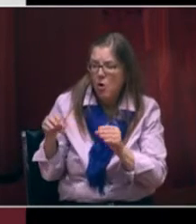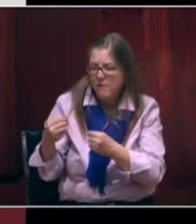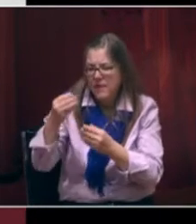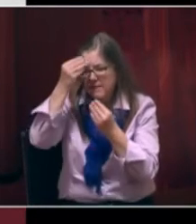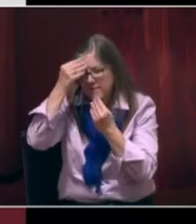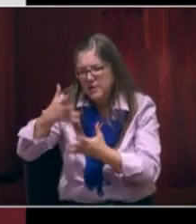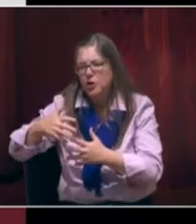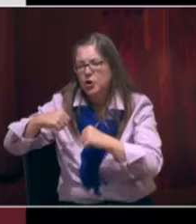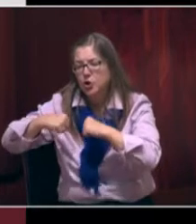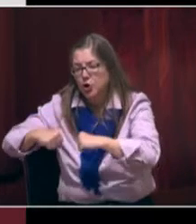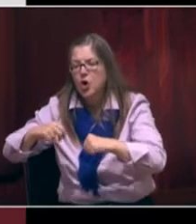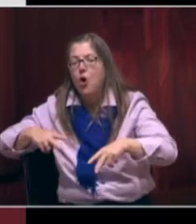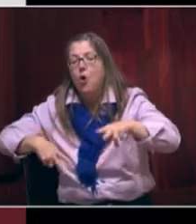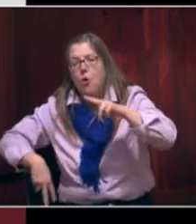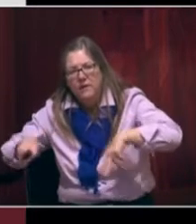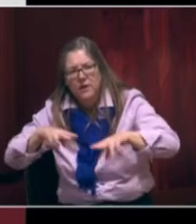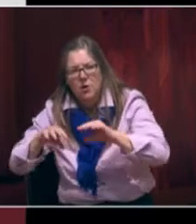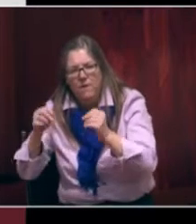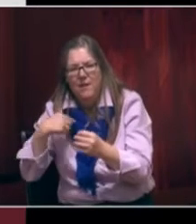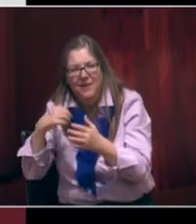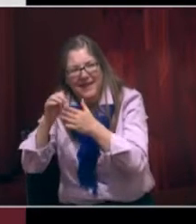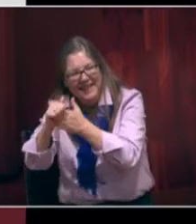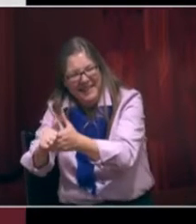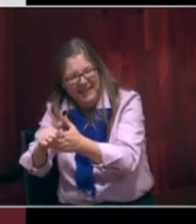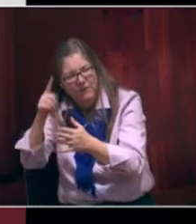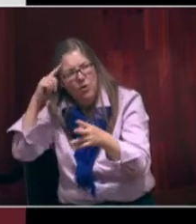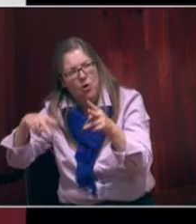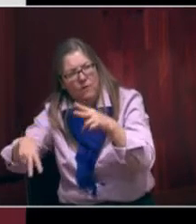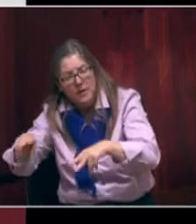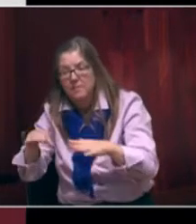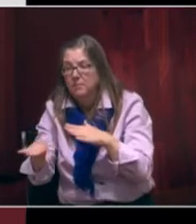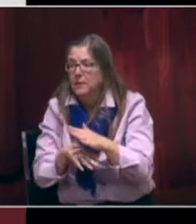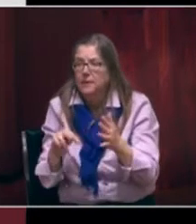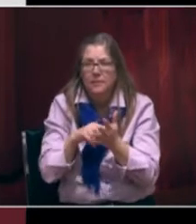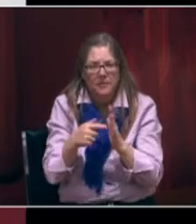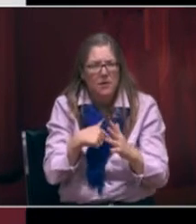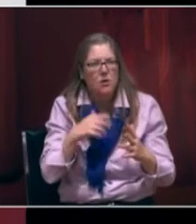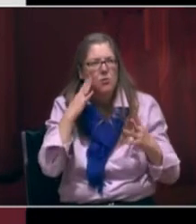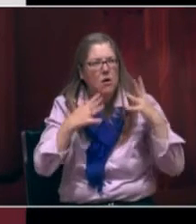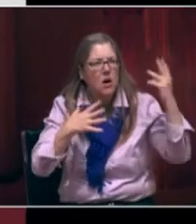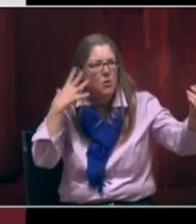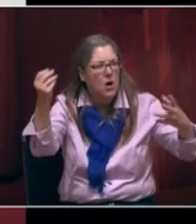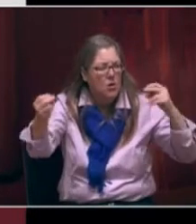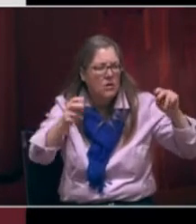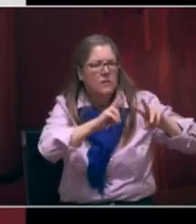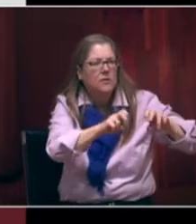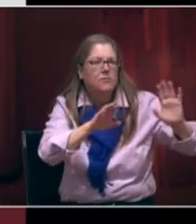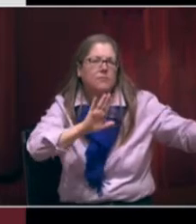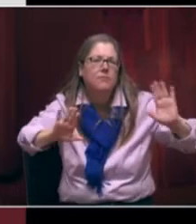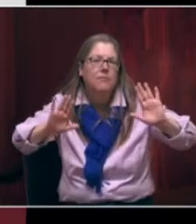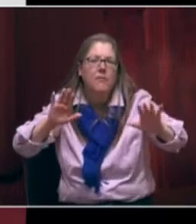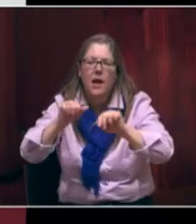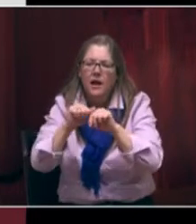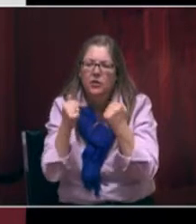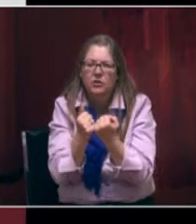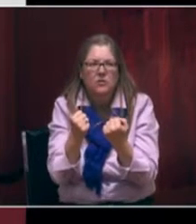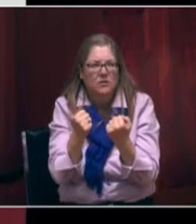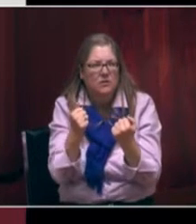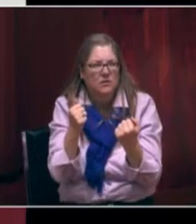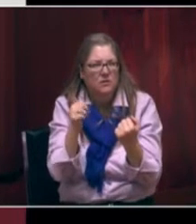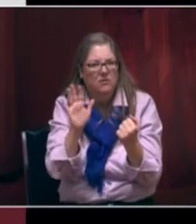Information Security Oversight Office, and I'm the lead for oversight, which basically means that I'll be going out and assessing agencies' efforts to implement